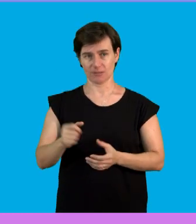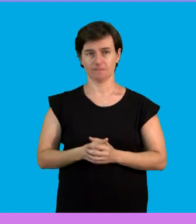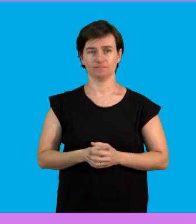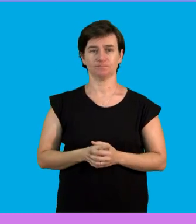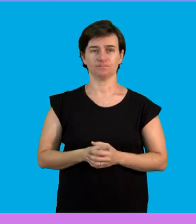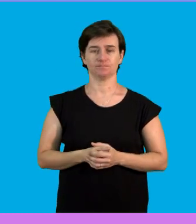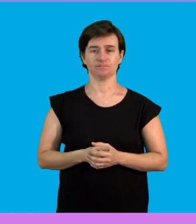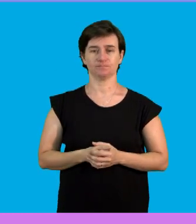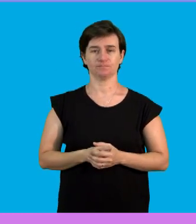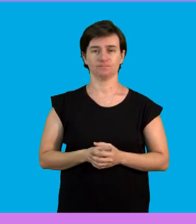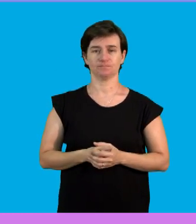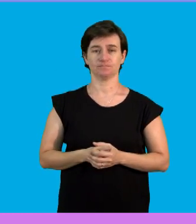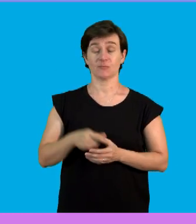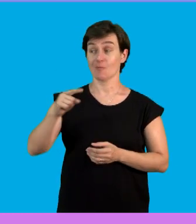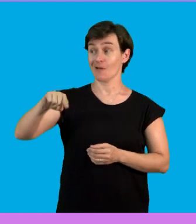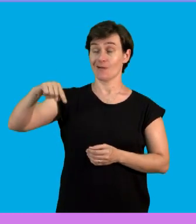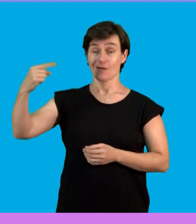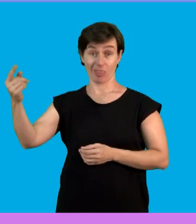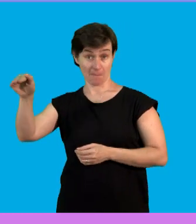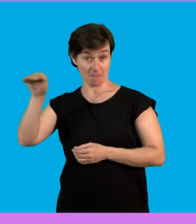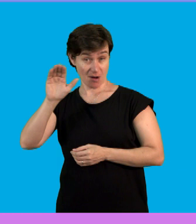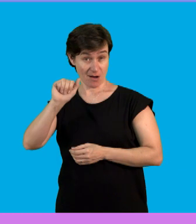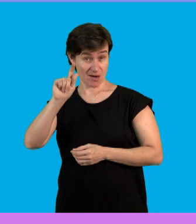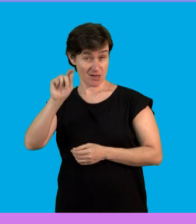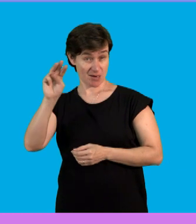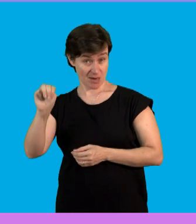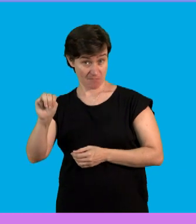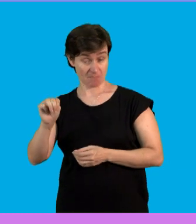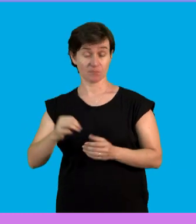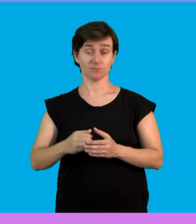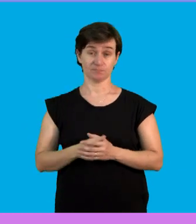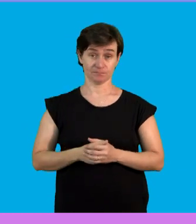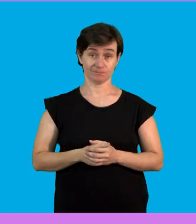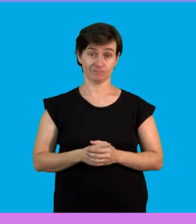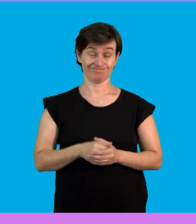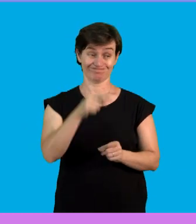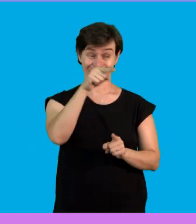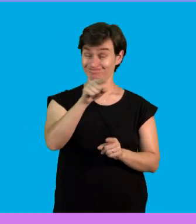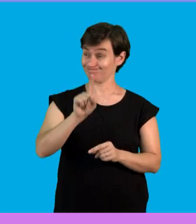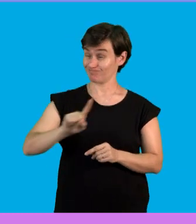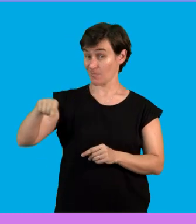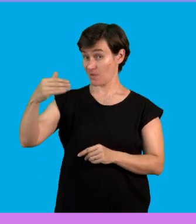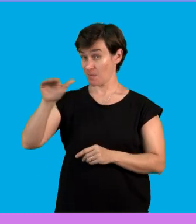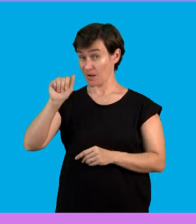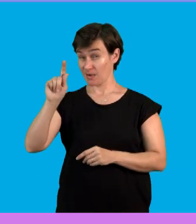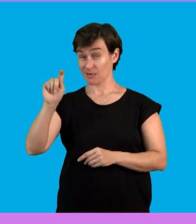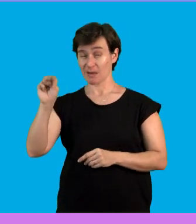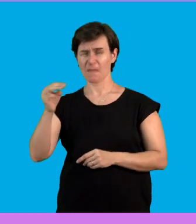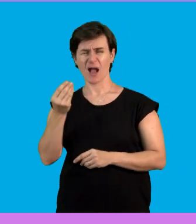R15.40. From another bank ATM, so the other bank is going to